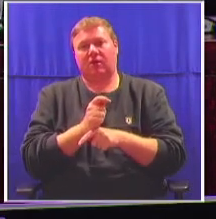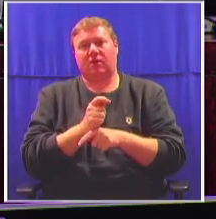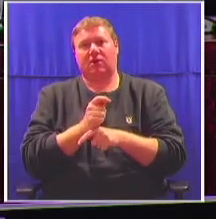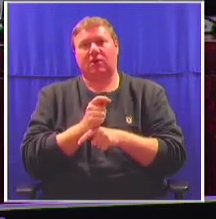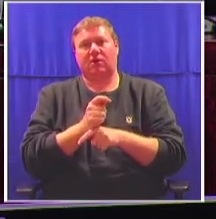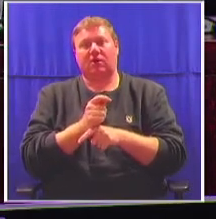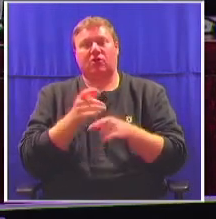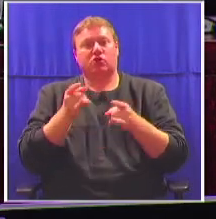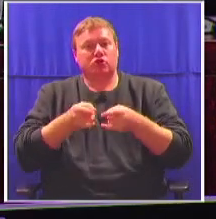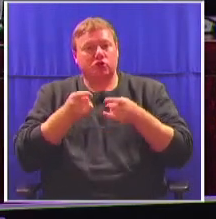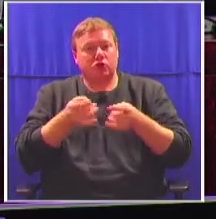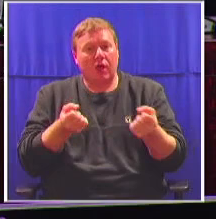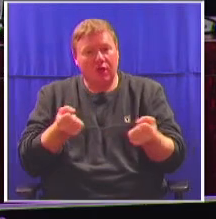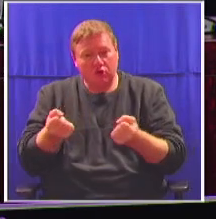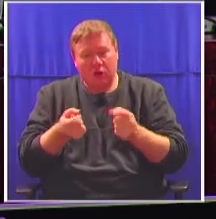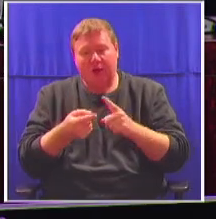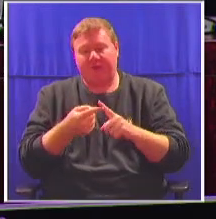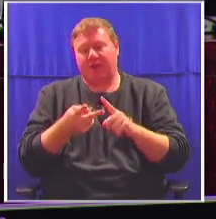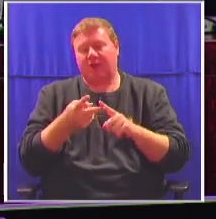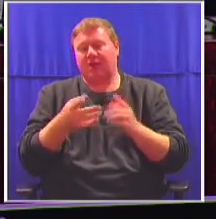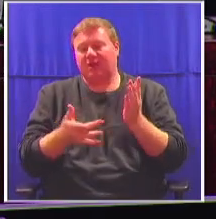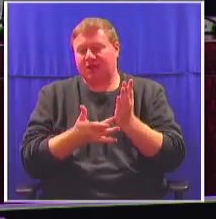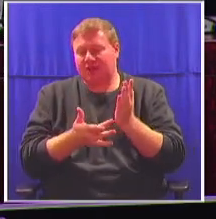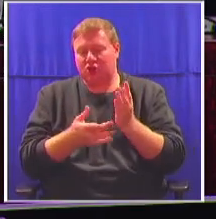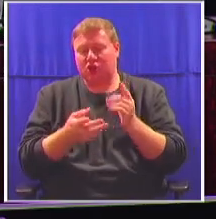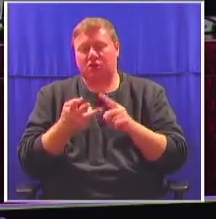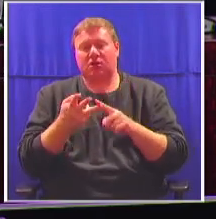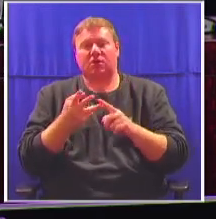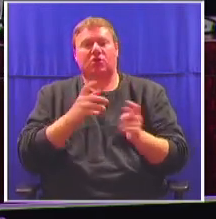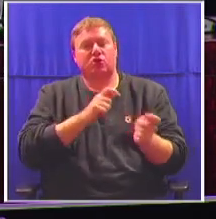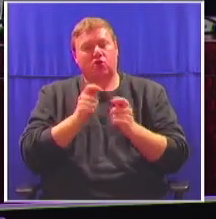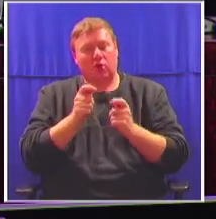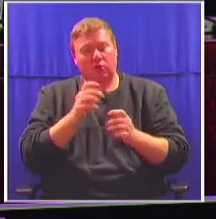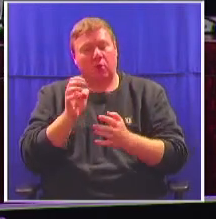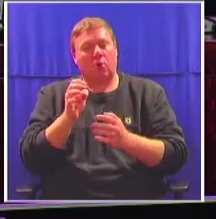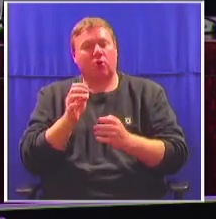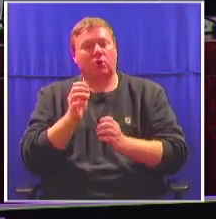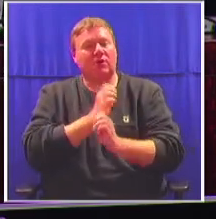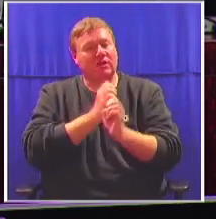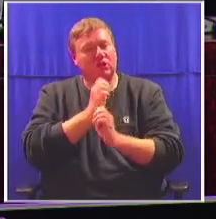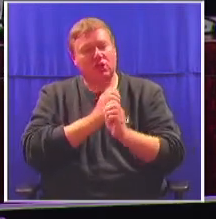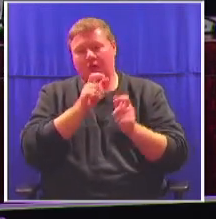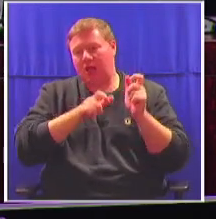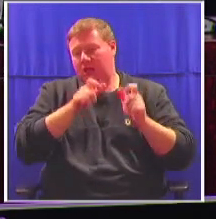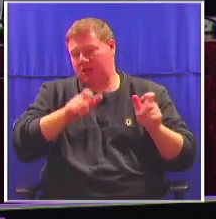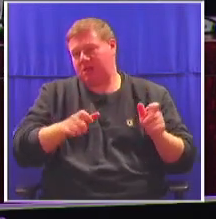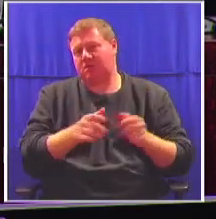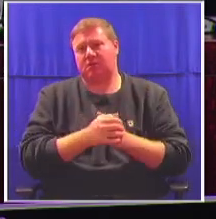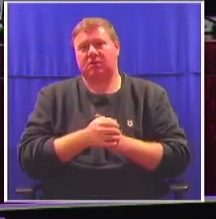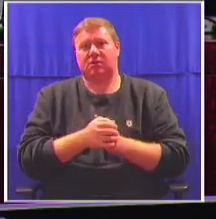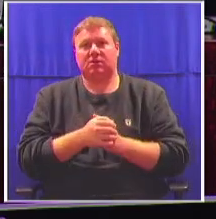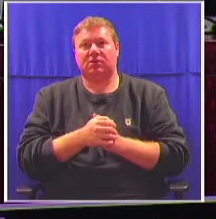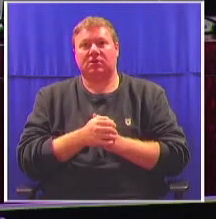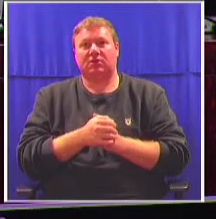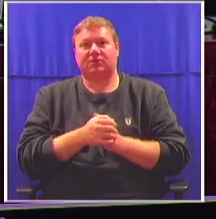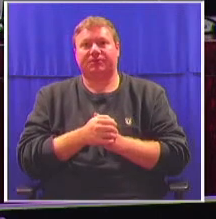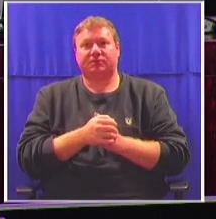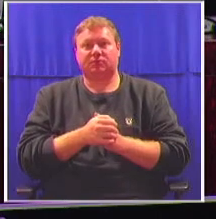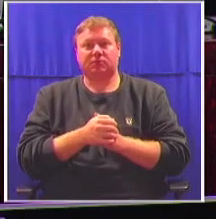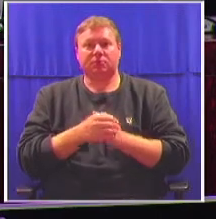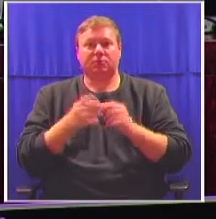drivers, technicians, transport engineers, amongst others. The Department